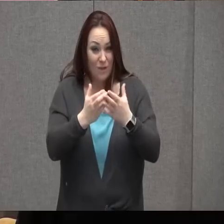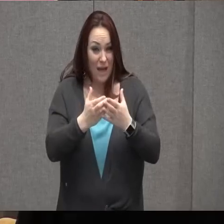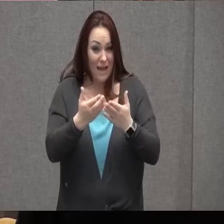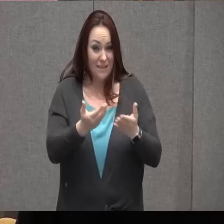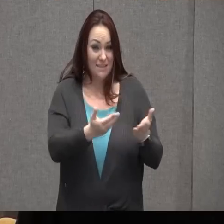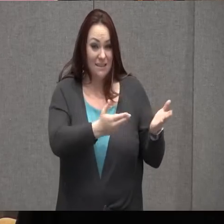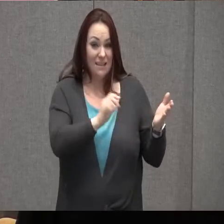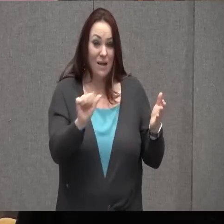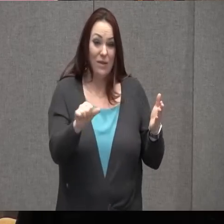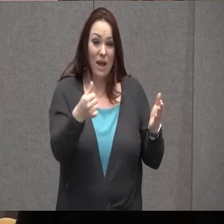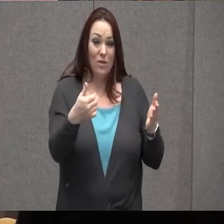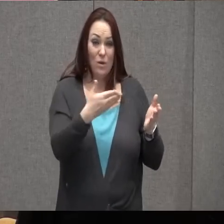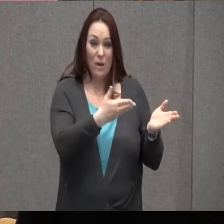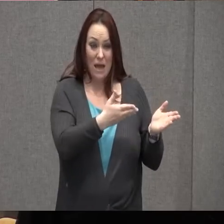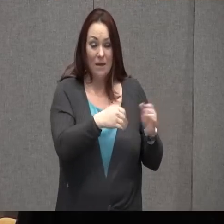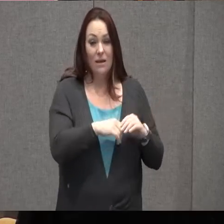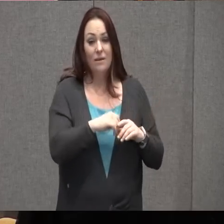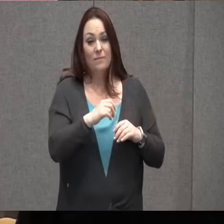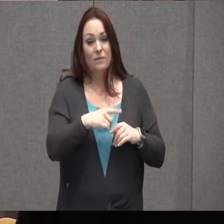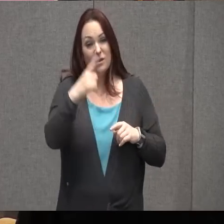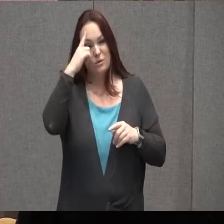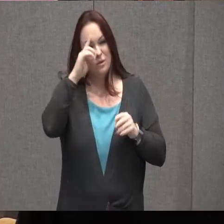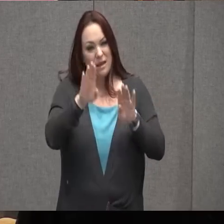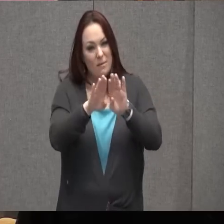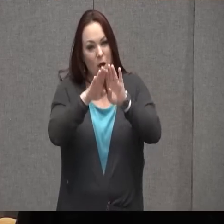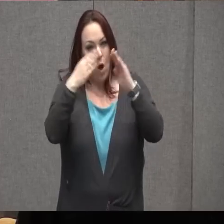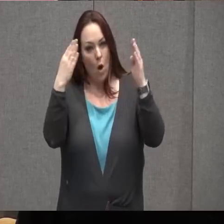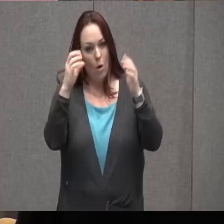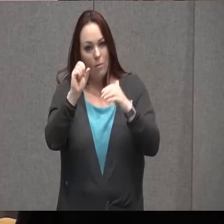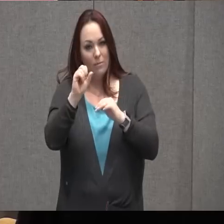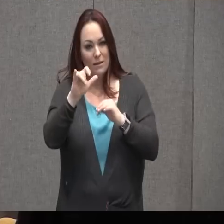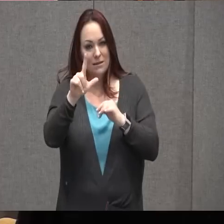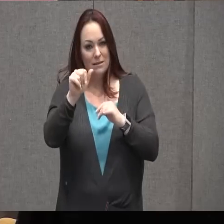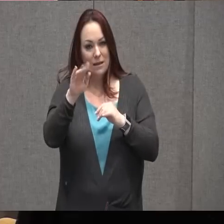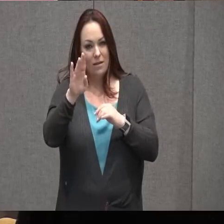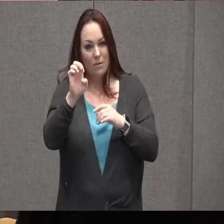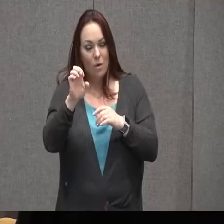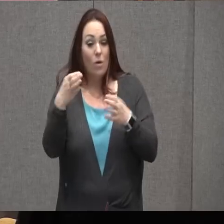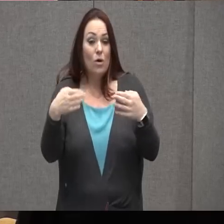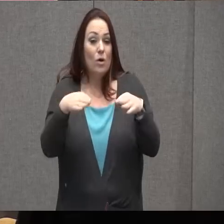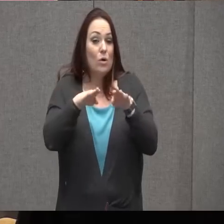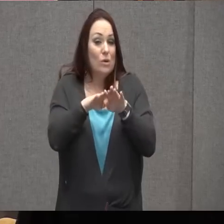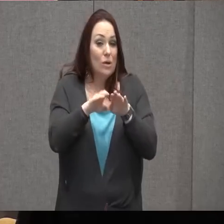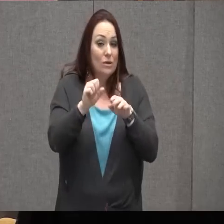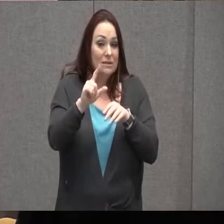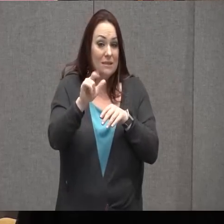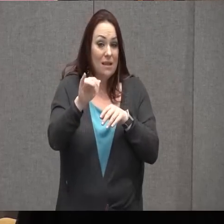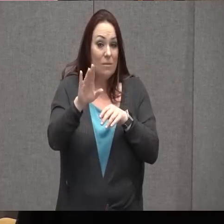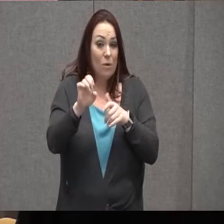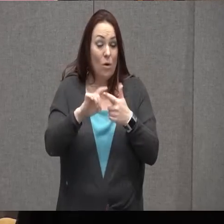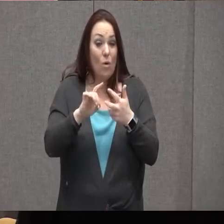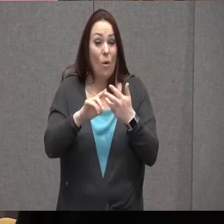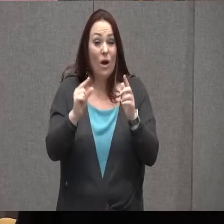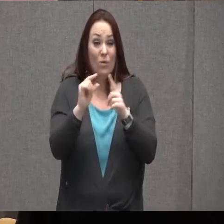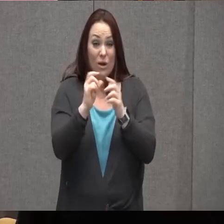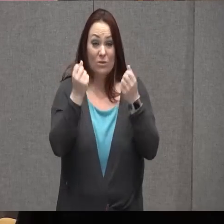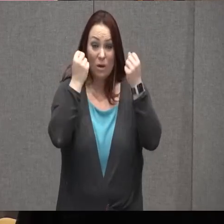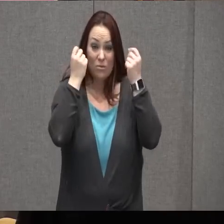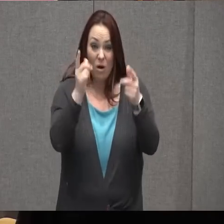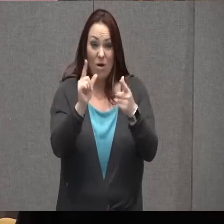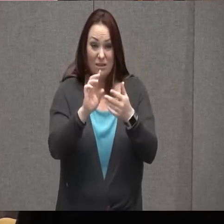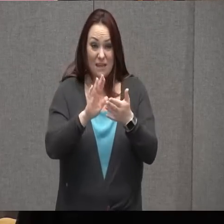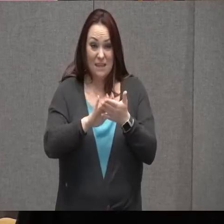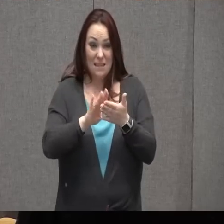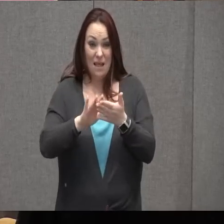so start thinking about open and closed syllable words. And then multi-syllable words, where you have